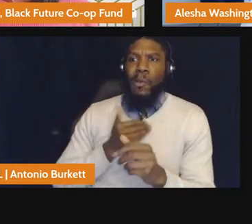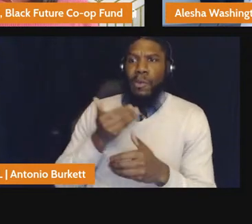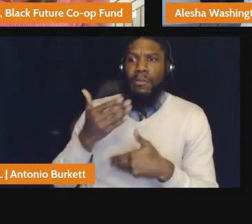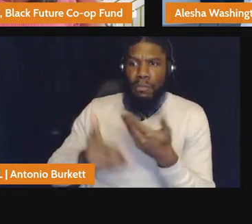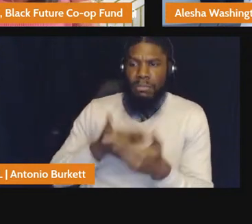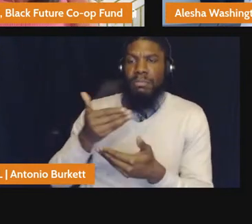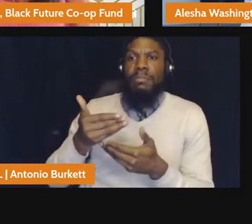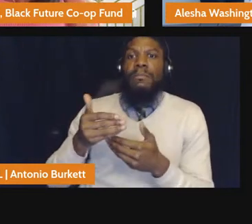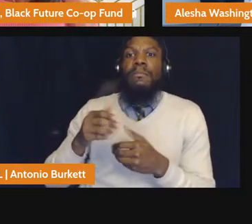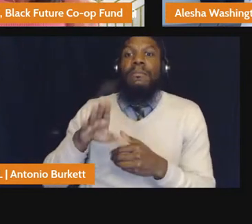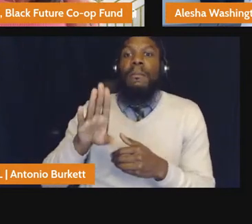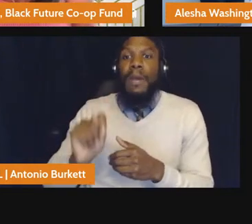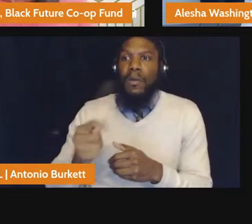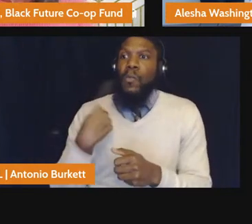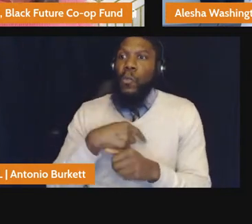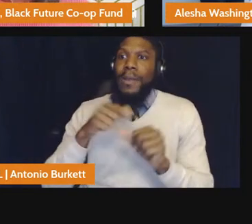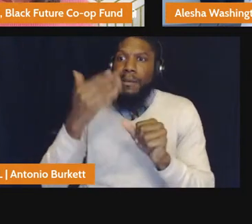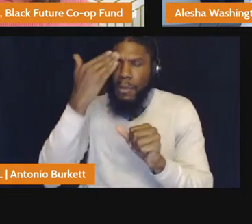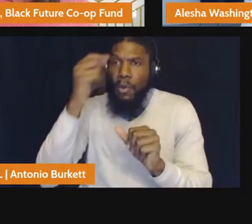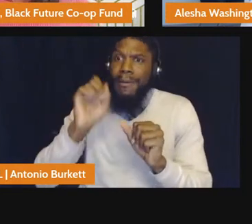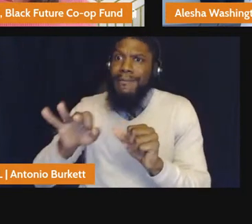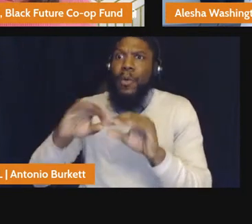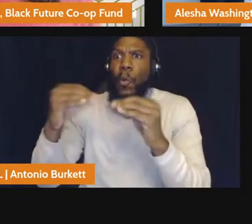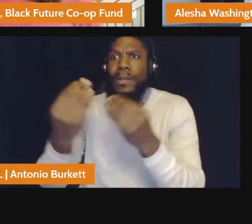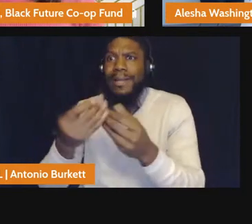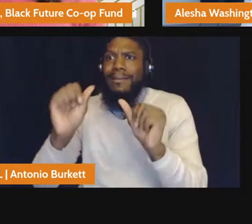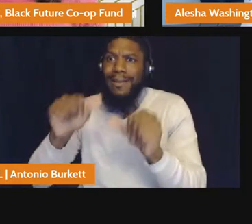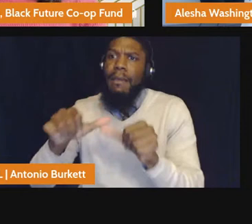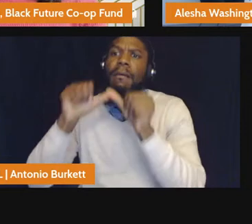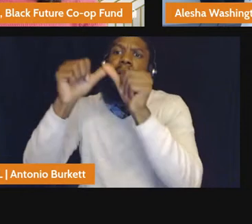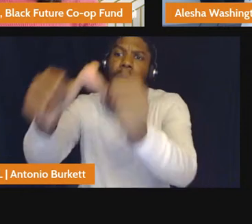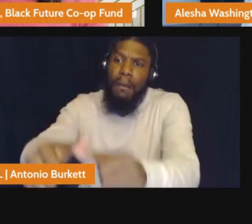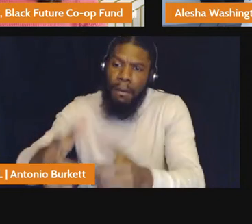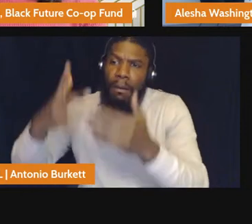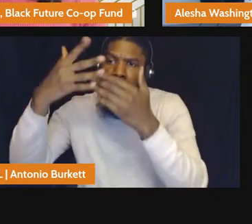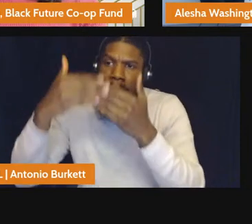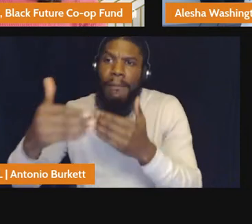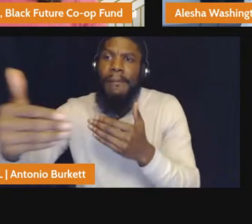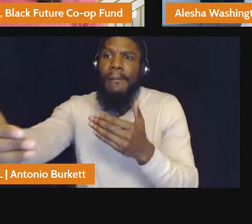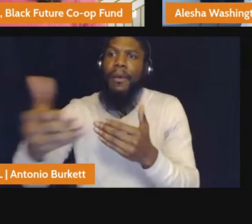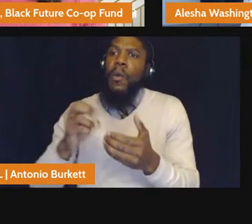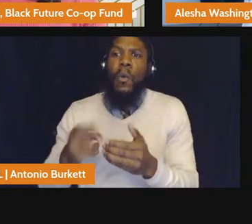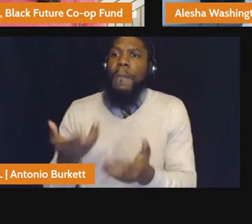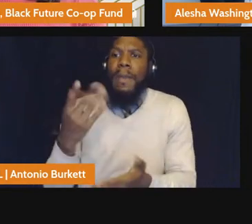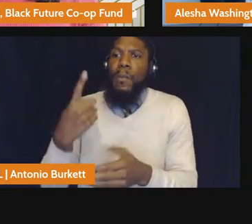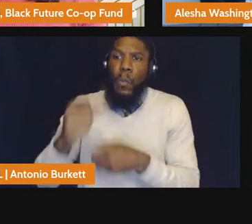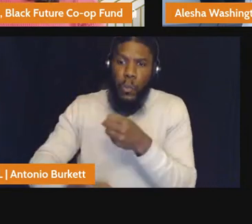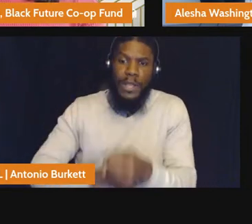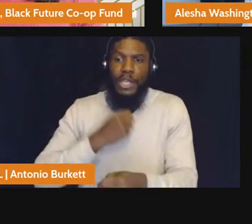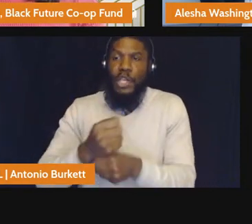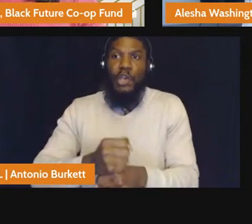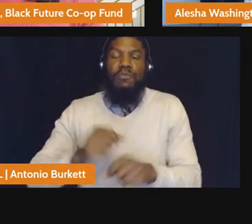year. Like, that year was still probably something that was better because than it was without them.